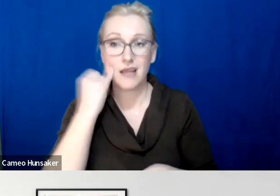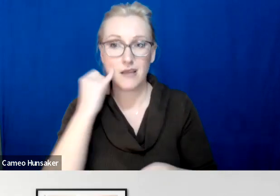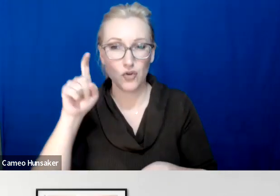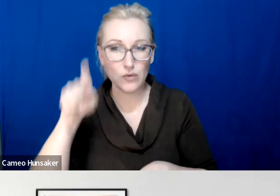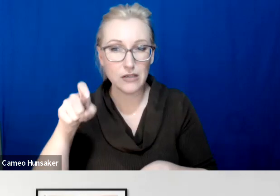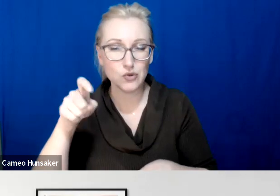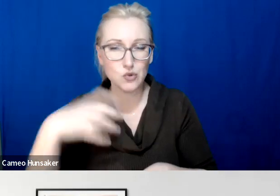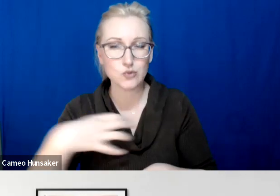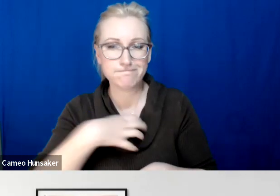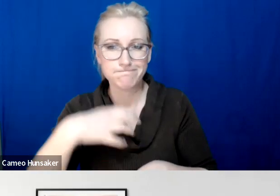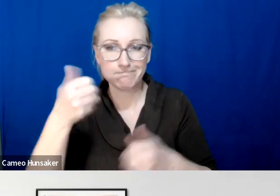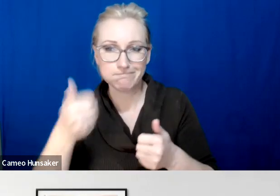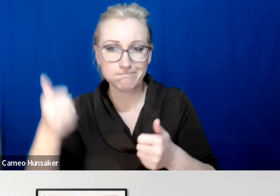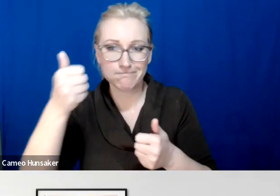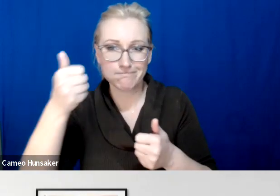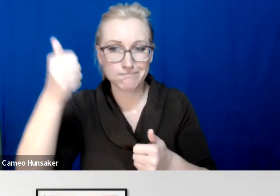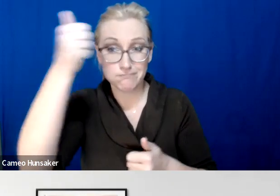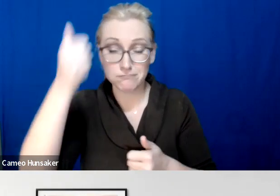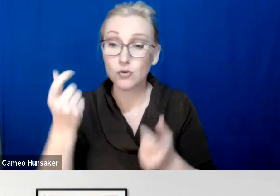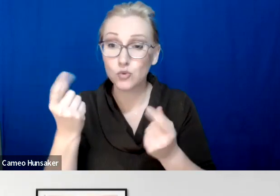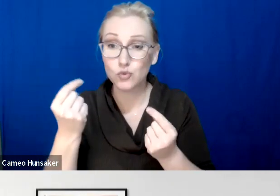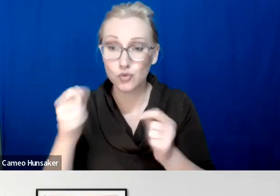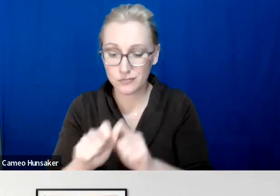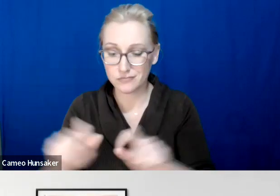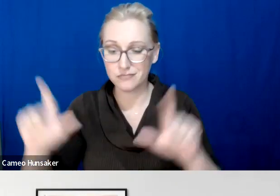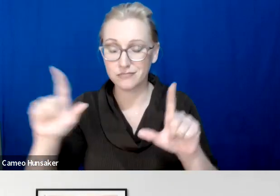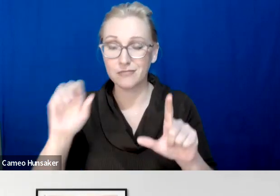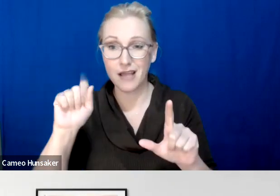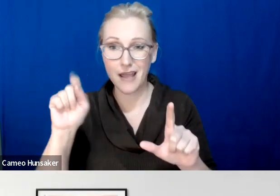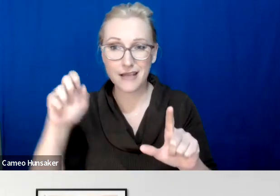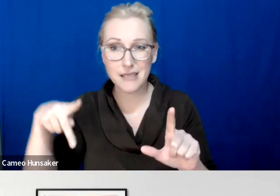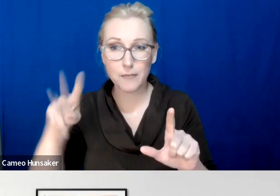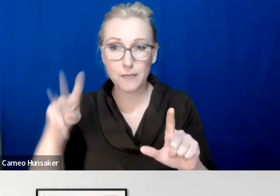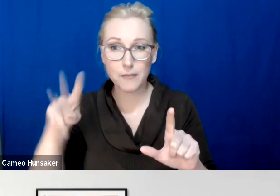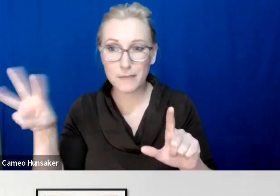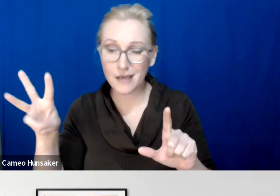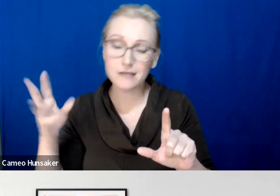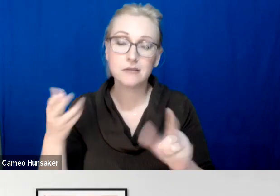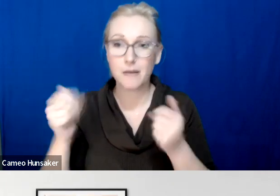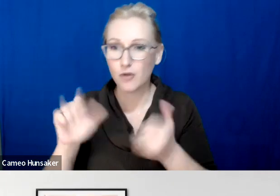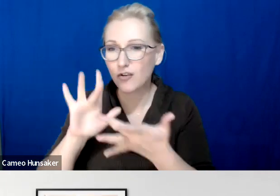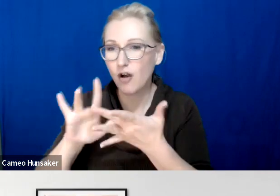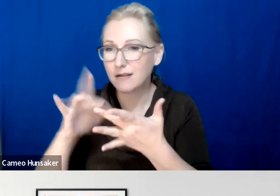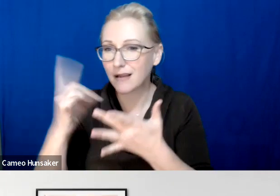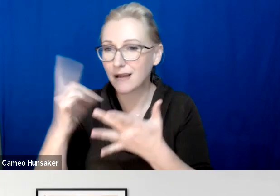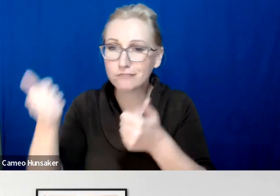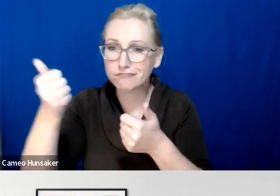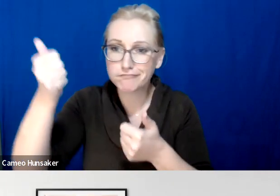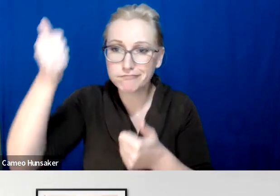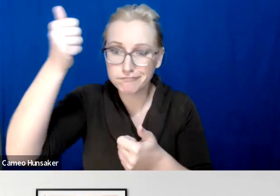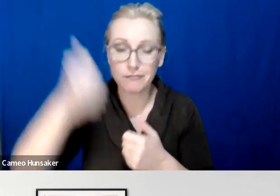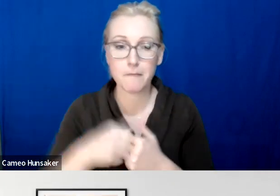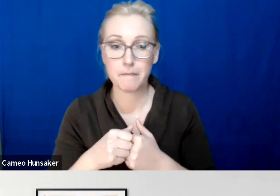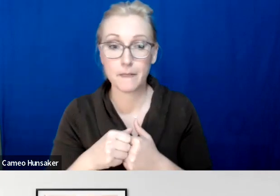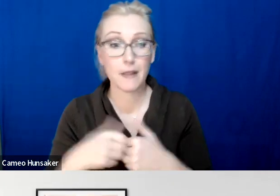you could go to the AZIP website and look for, a regional contact who might be able to help you. But essentially,